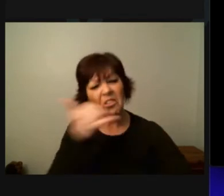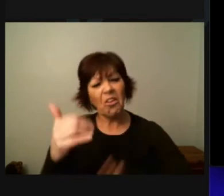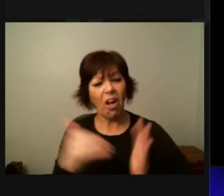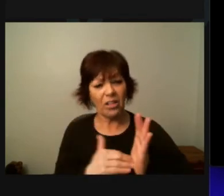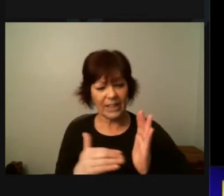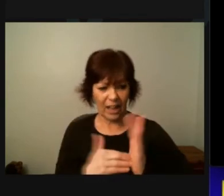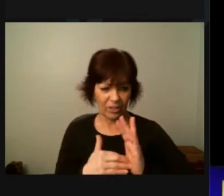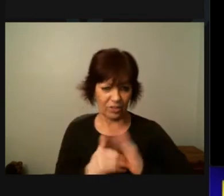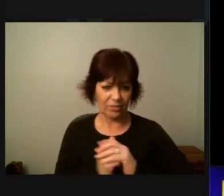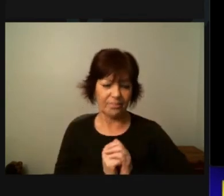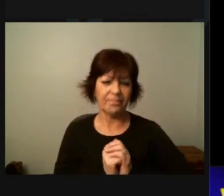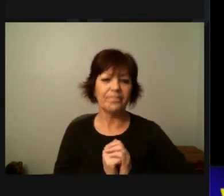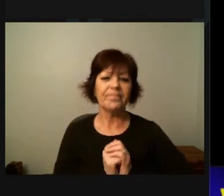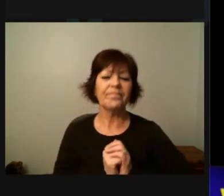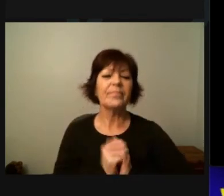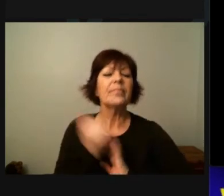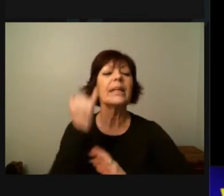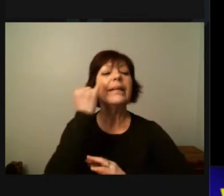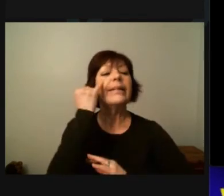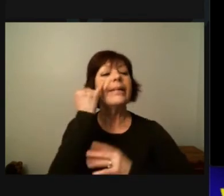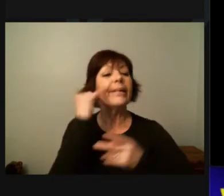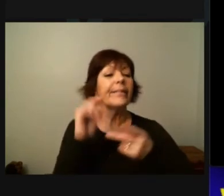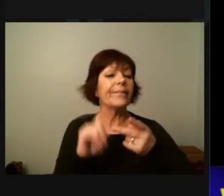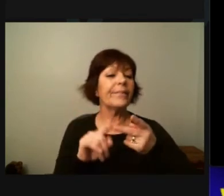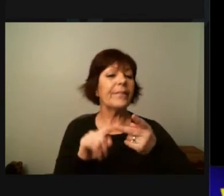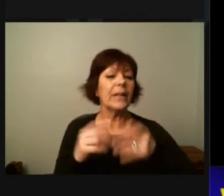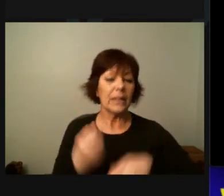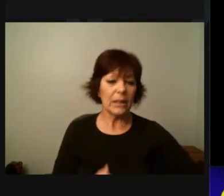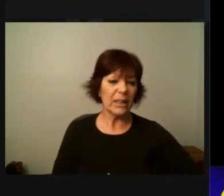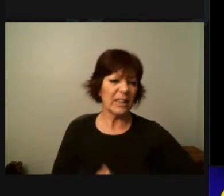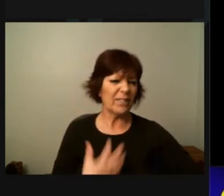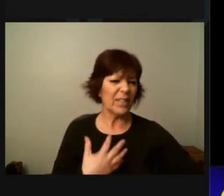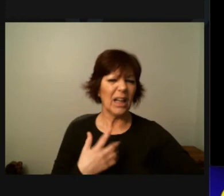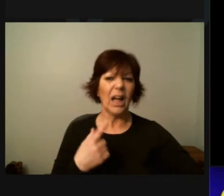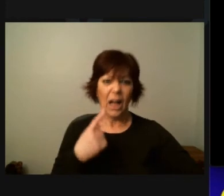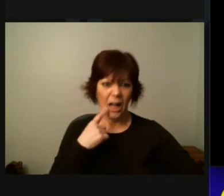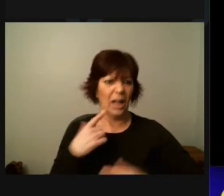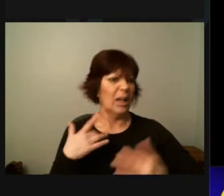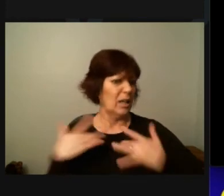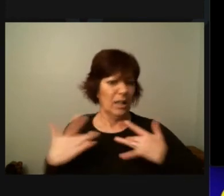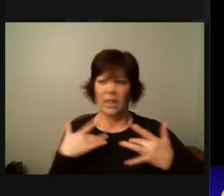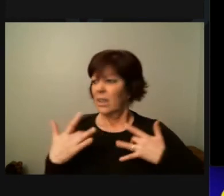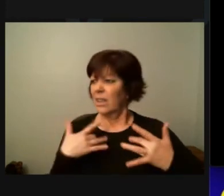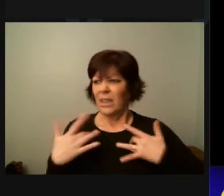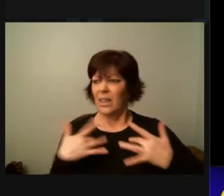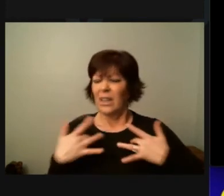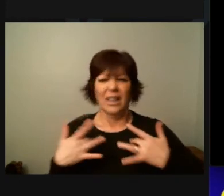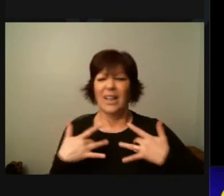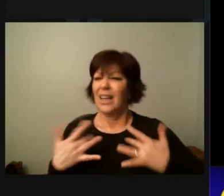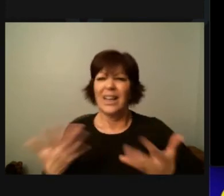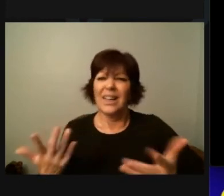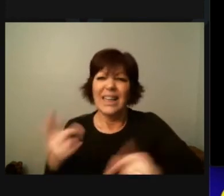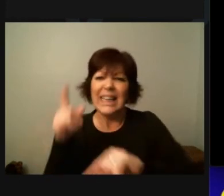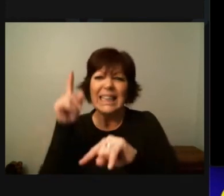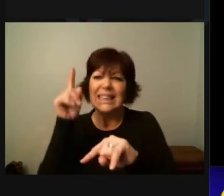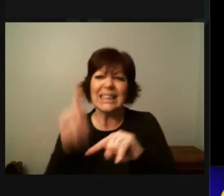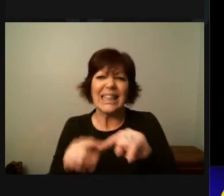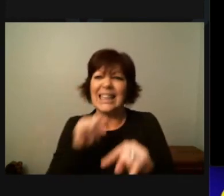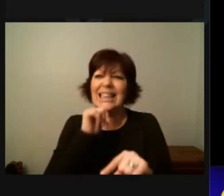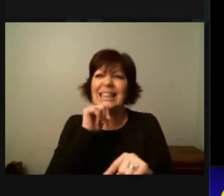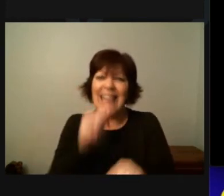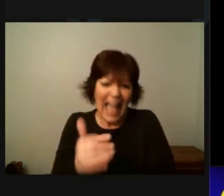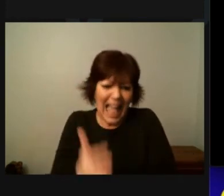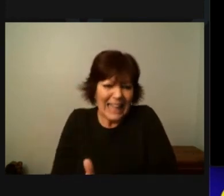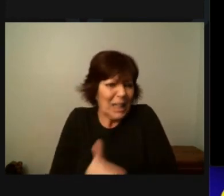a call. Okay, if the side effects are truly worrying you, or you don't seem to be getting